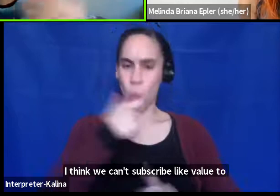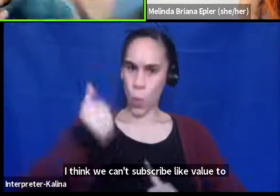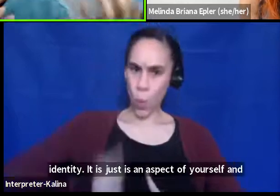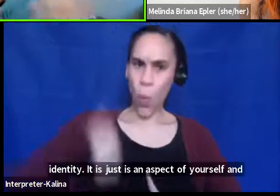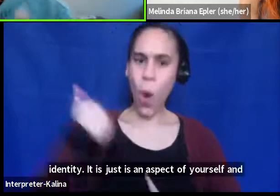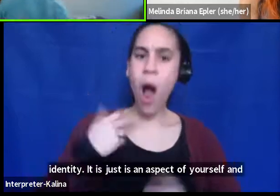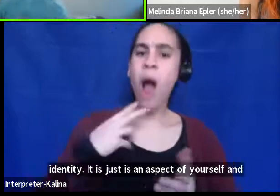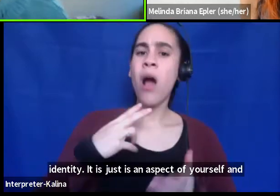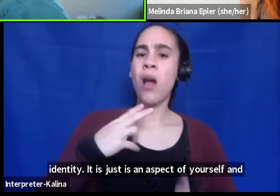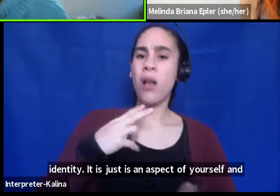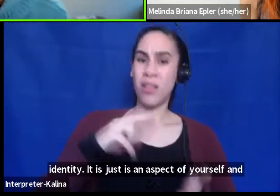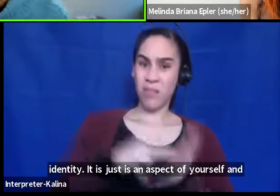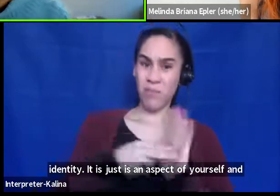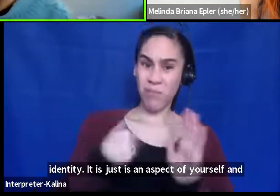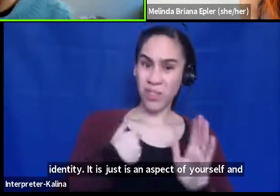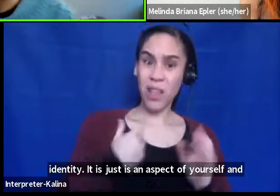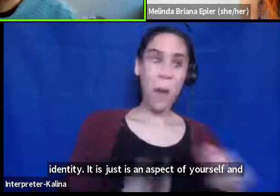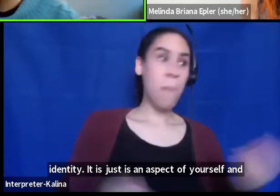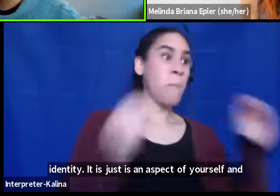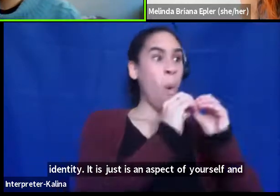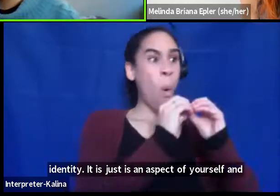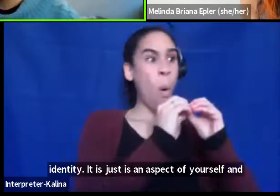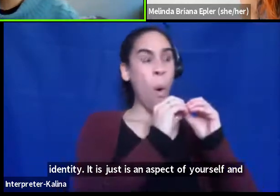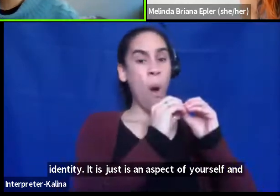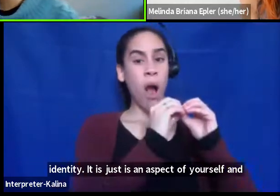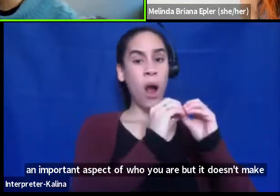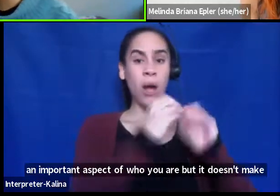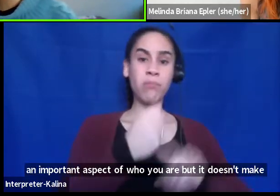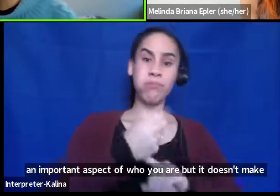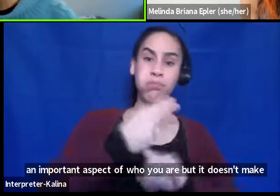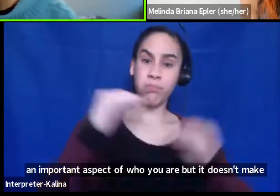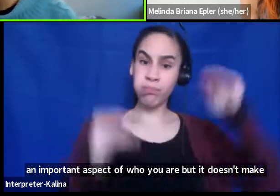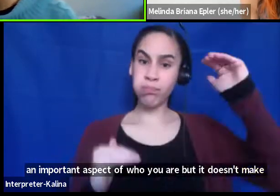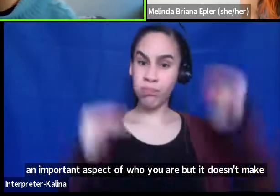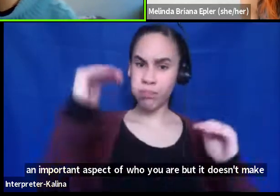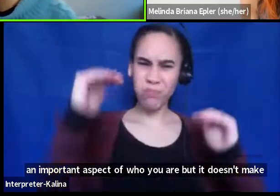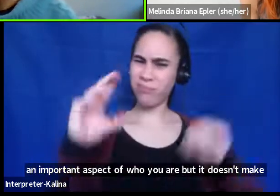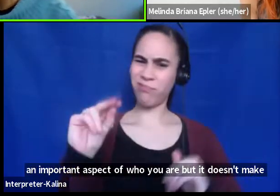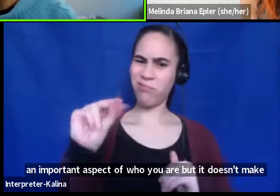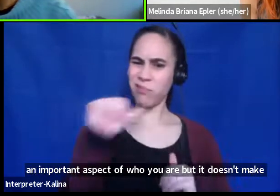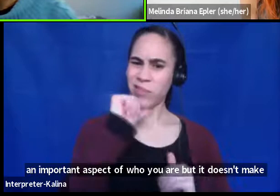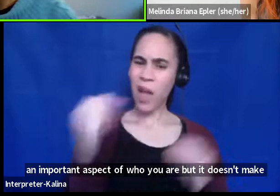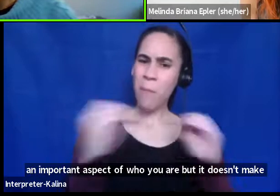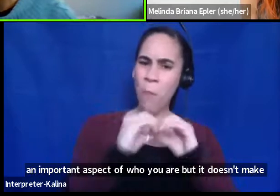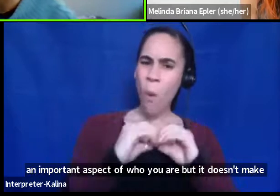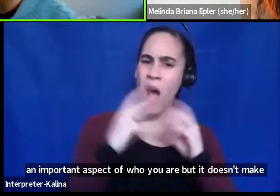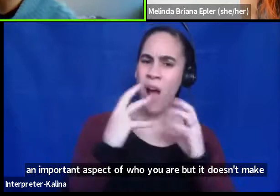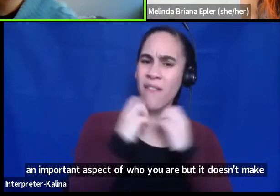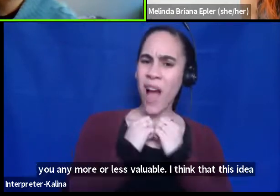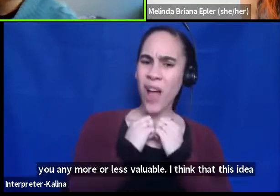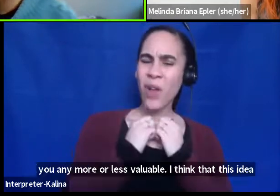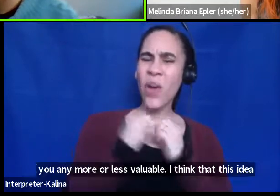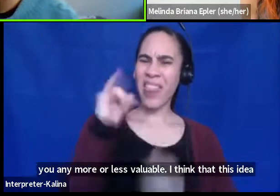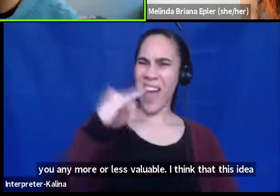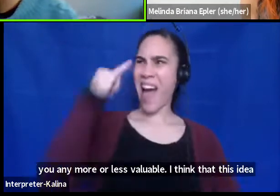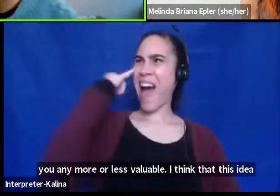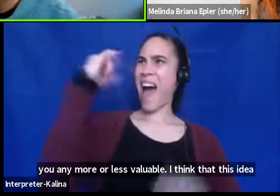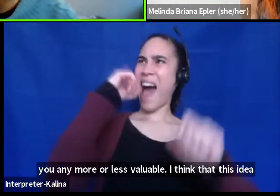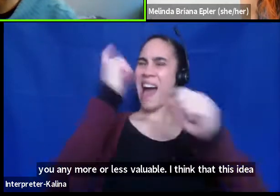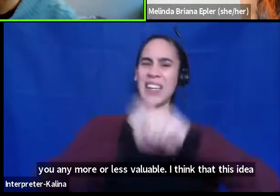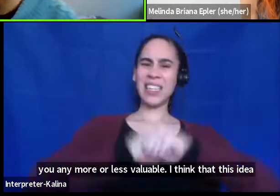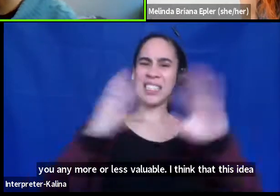any more or less valuable. And so I think that this idea that we have to kind of rank people and